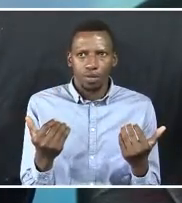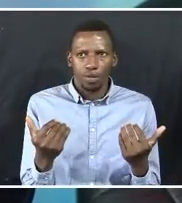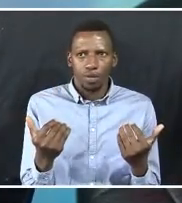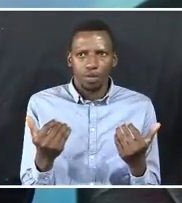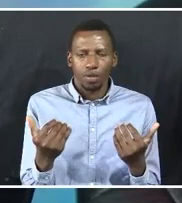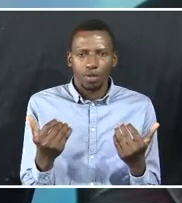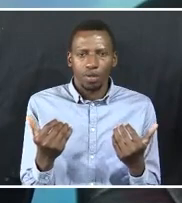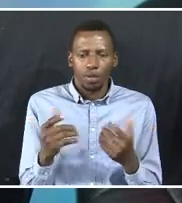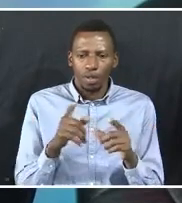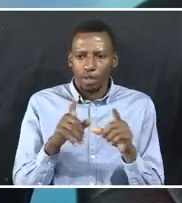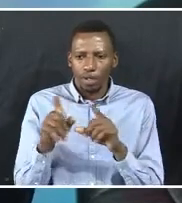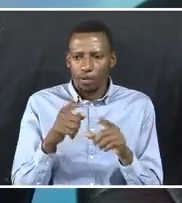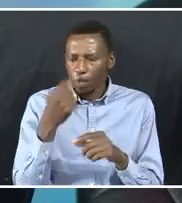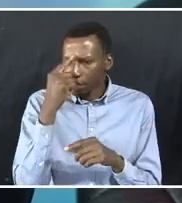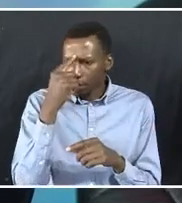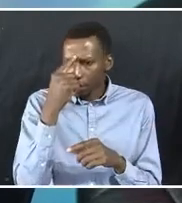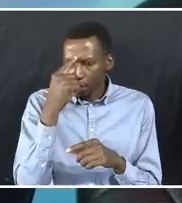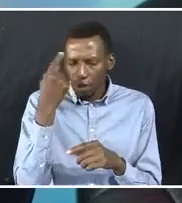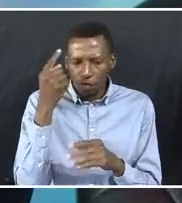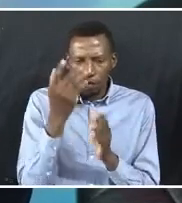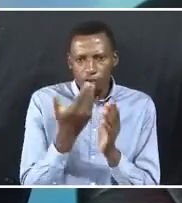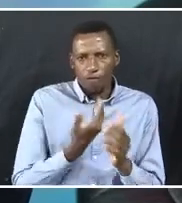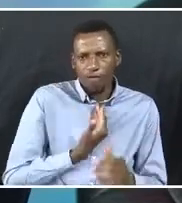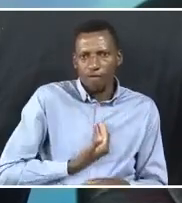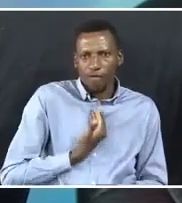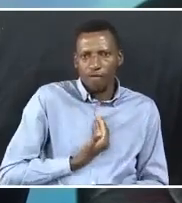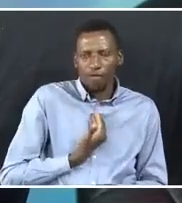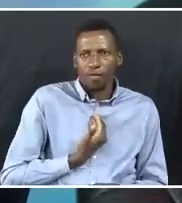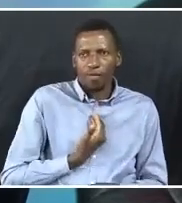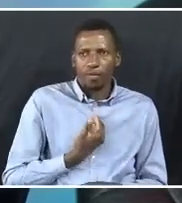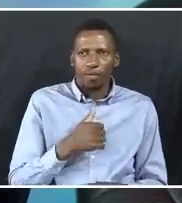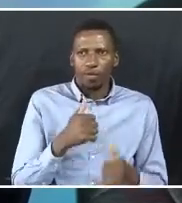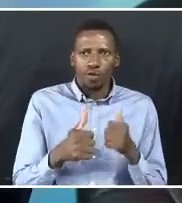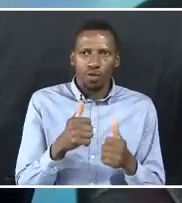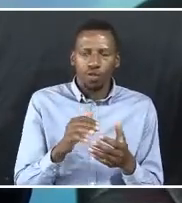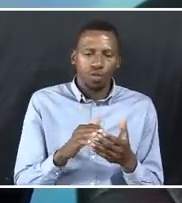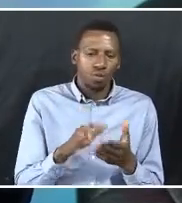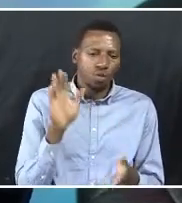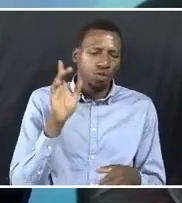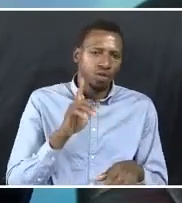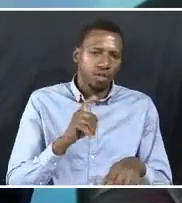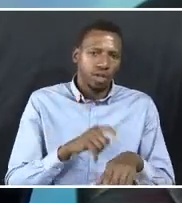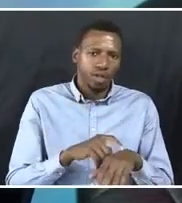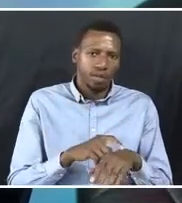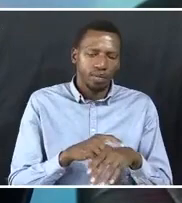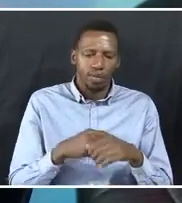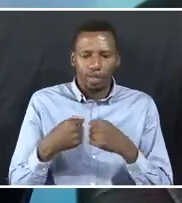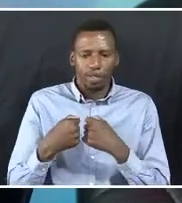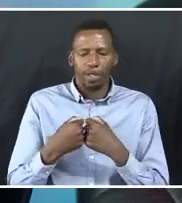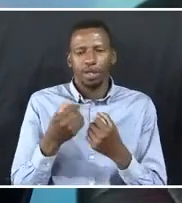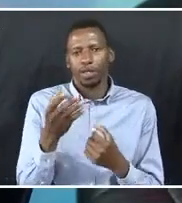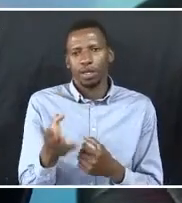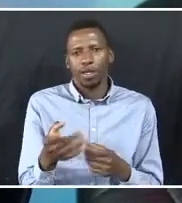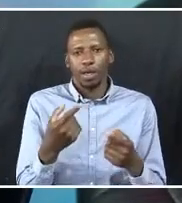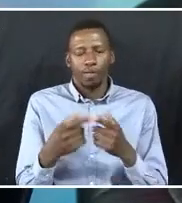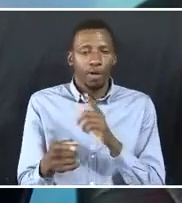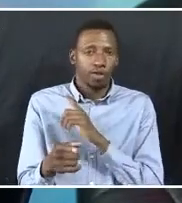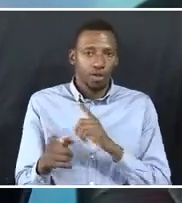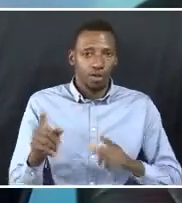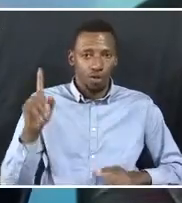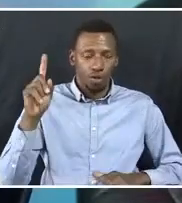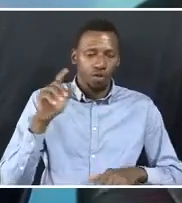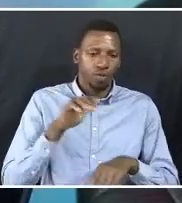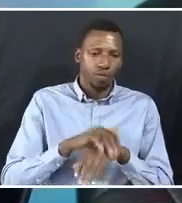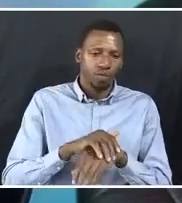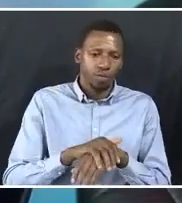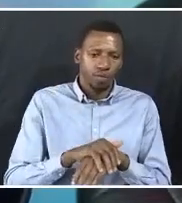procedure that most people are not giving me approval of. But the Lord is good. I